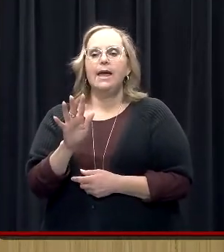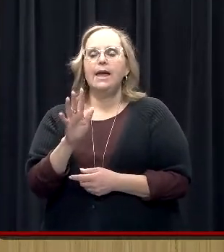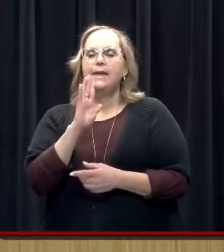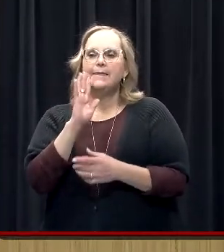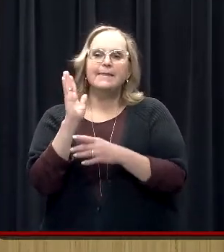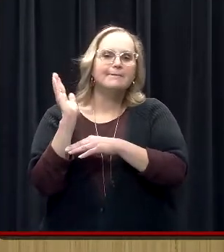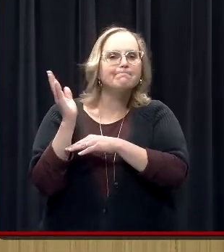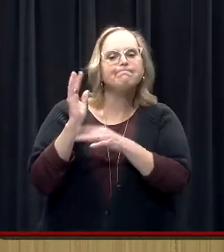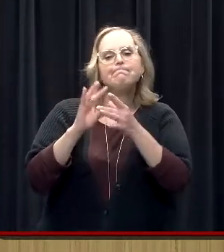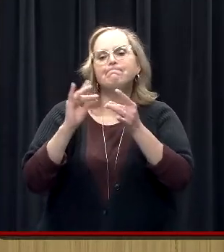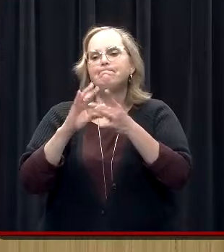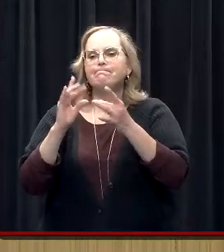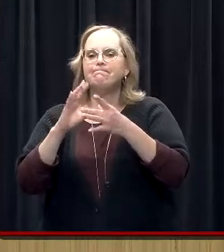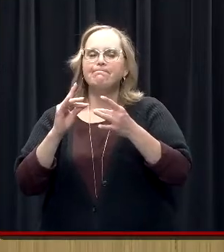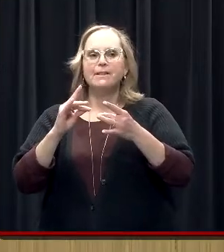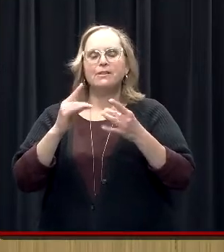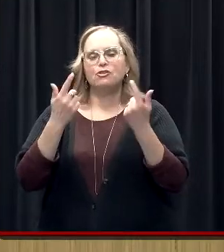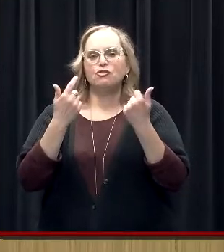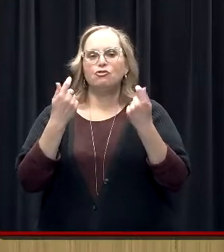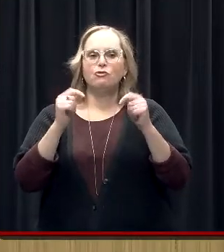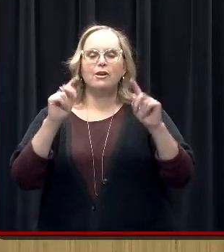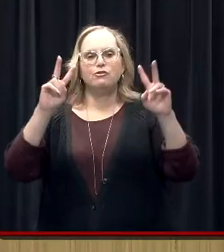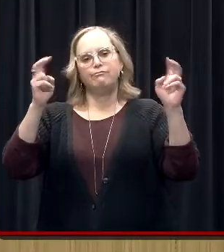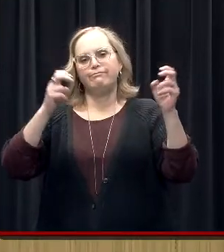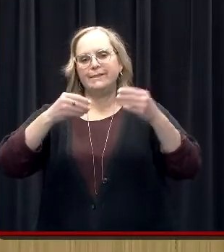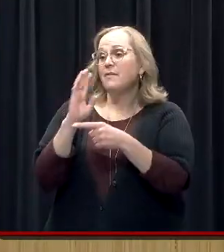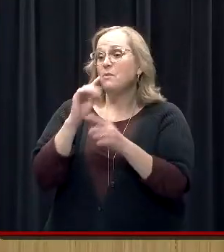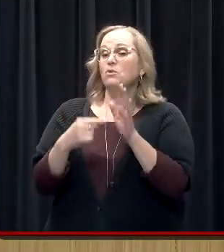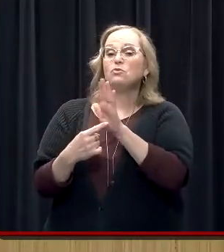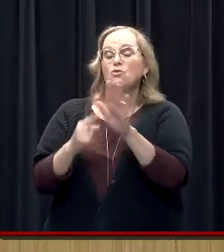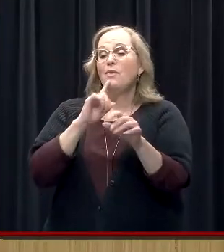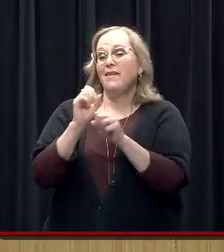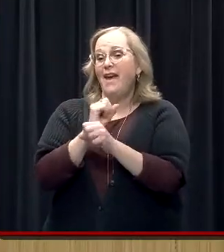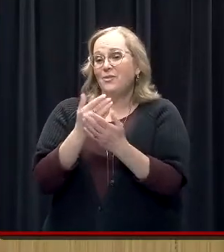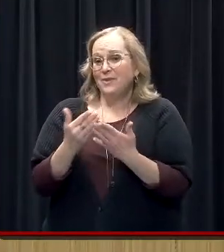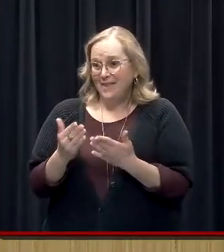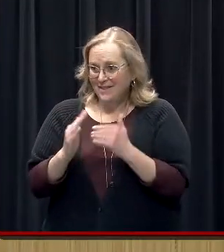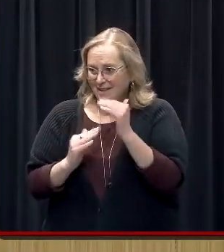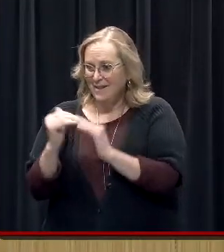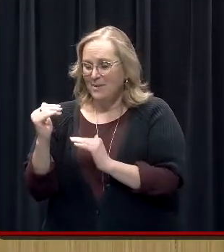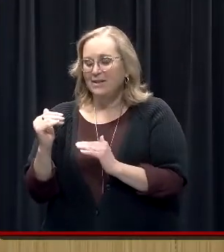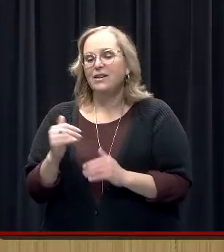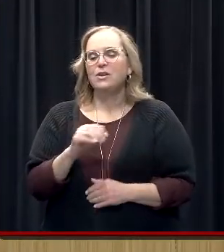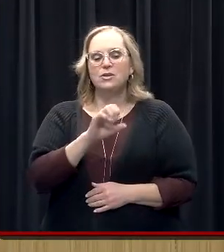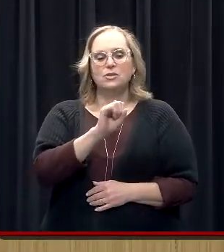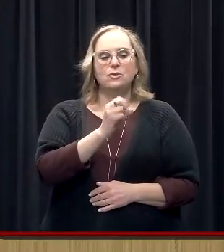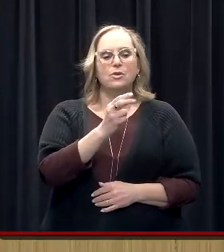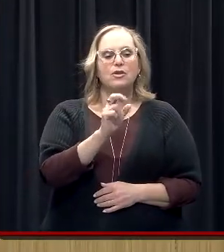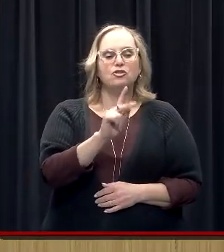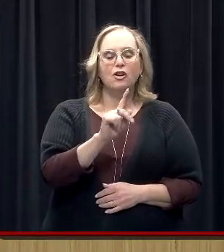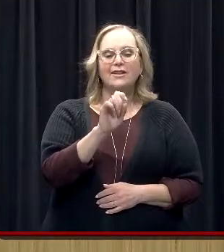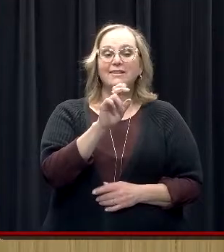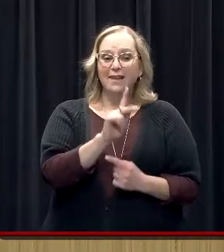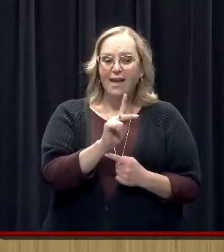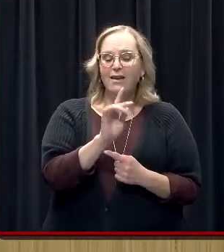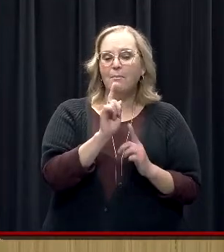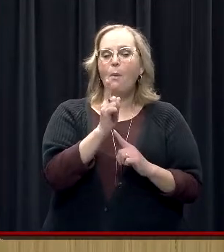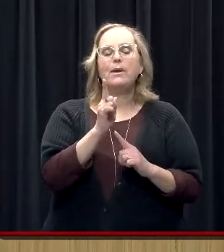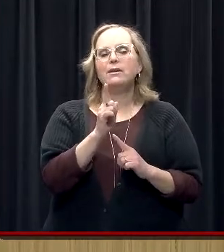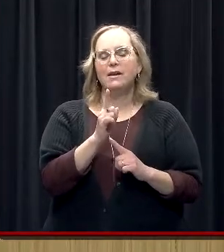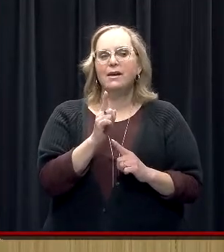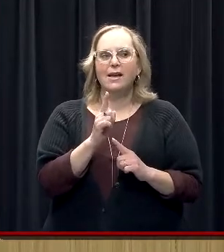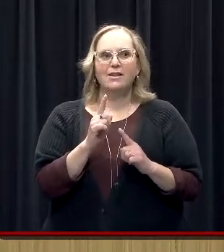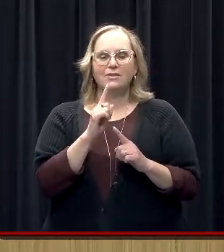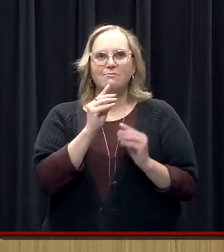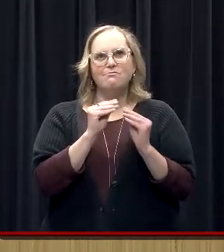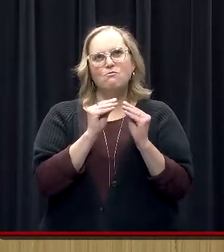they don't know who are volunteer judges who built. So the Shark Tank one was more of just talking about the idea, and now they'll be spending